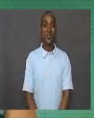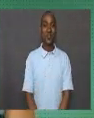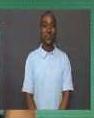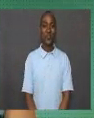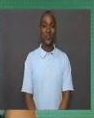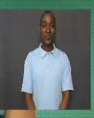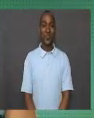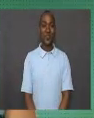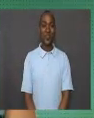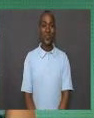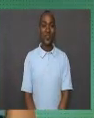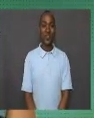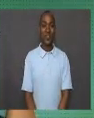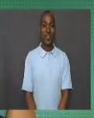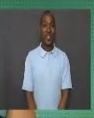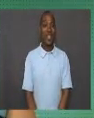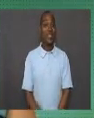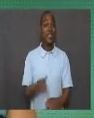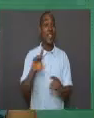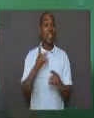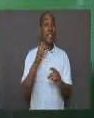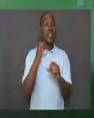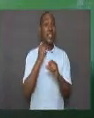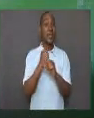Let us get started with an activity.